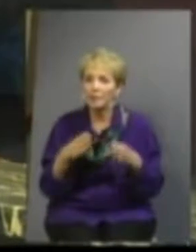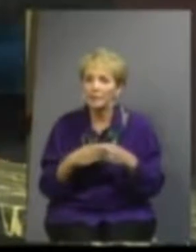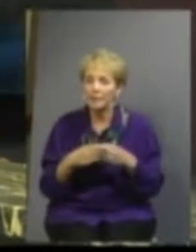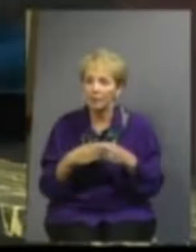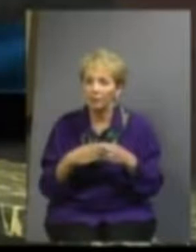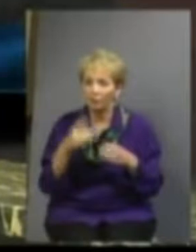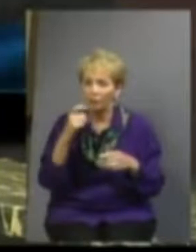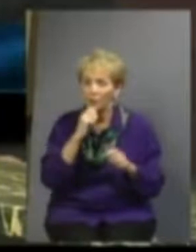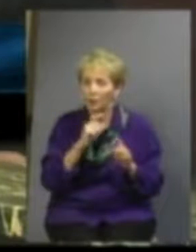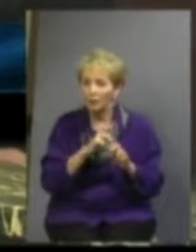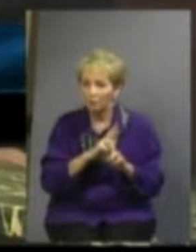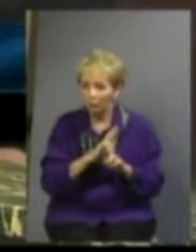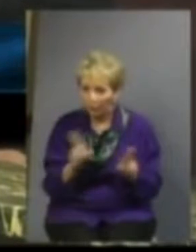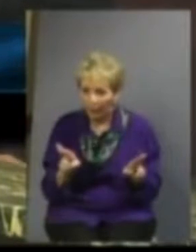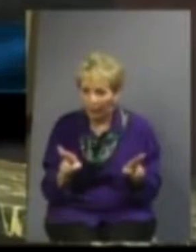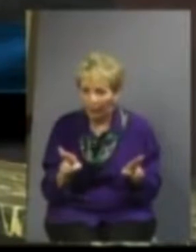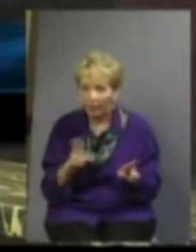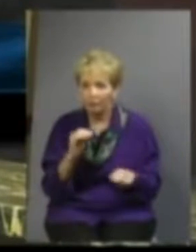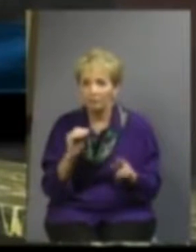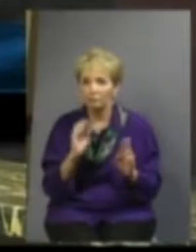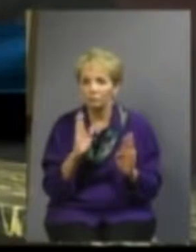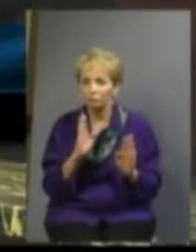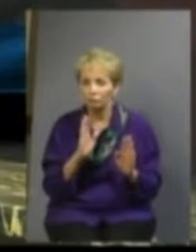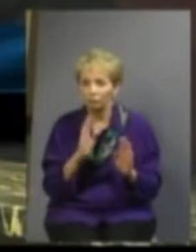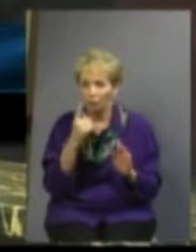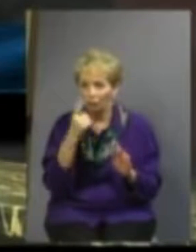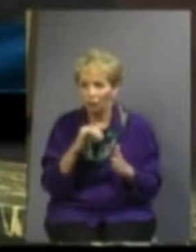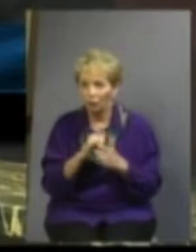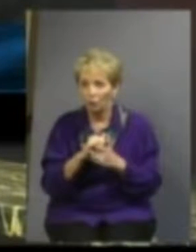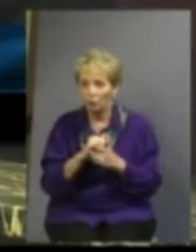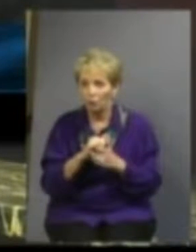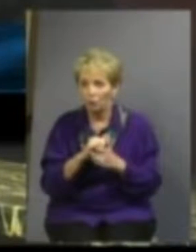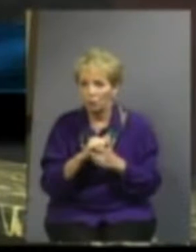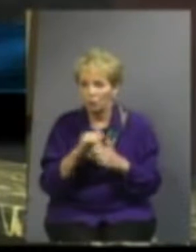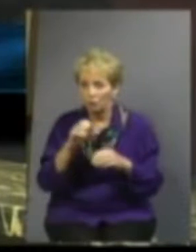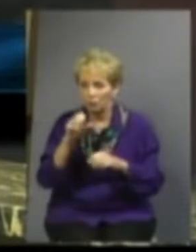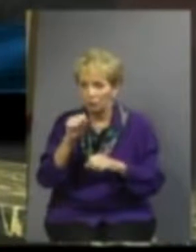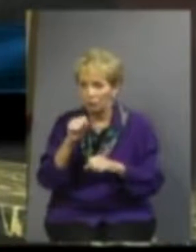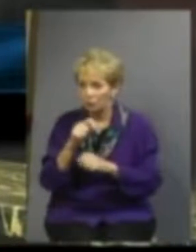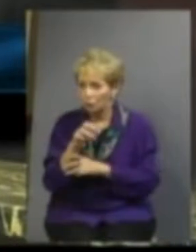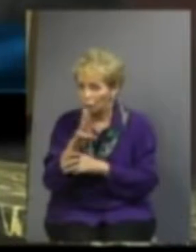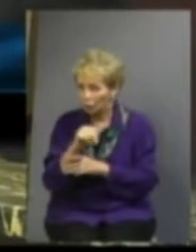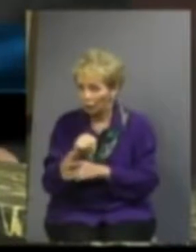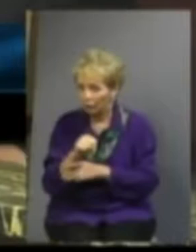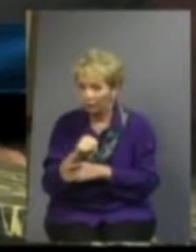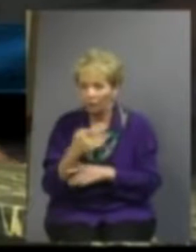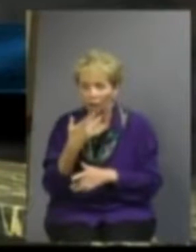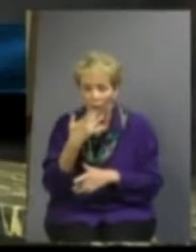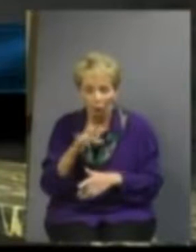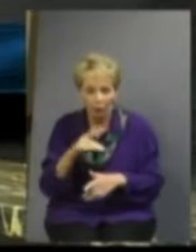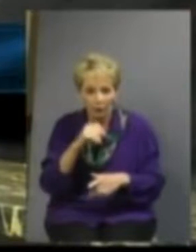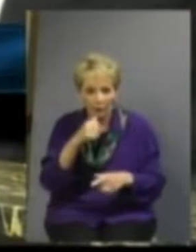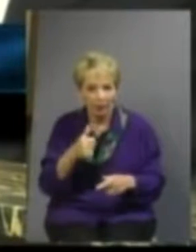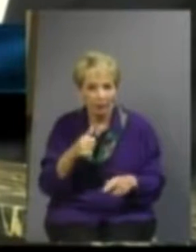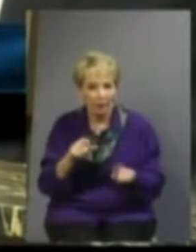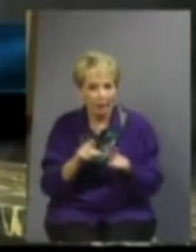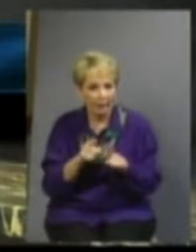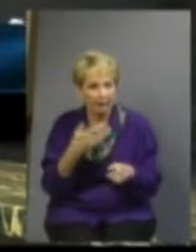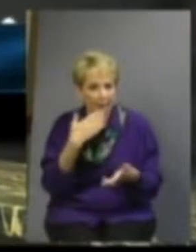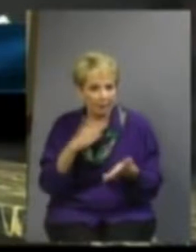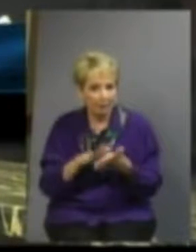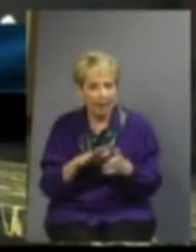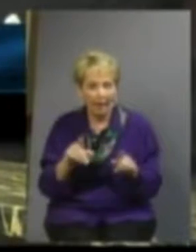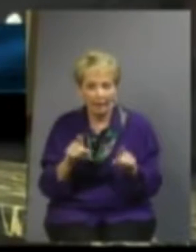being prepared for the storm. Unfortunately, it didn't materialize anywhere near as bad as it was